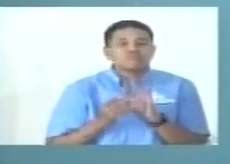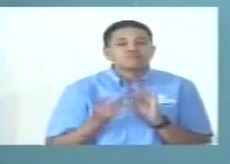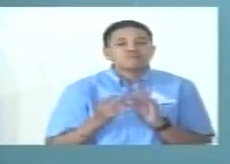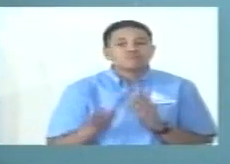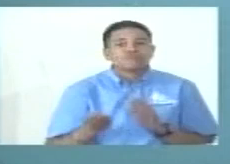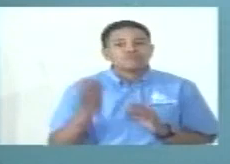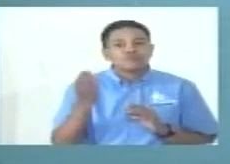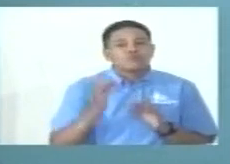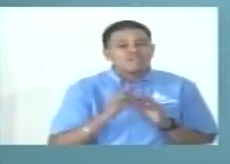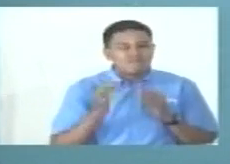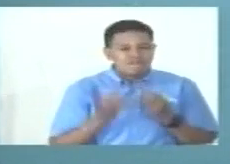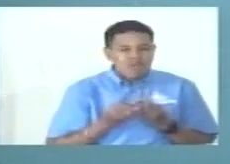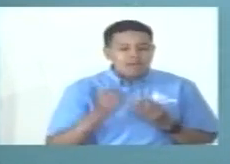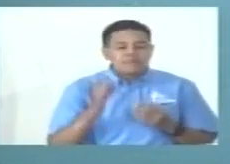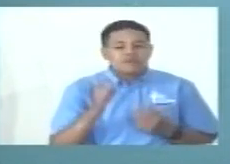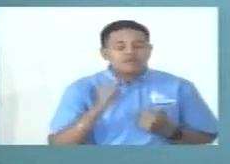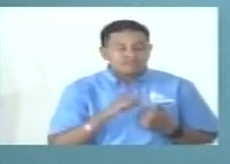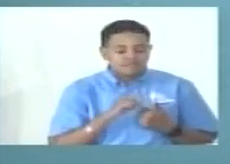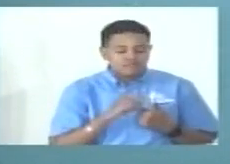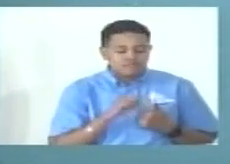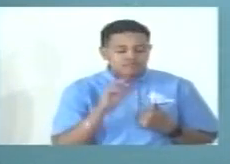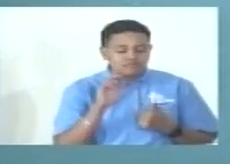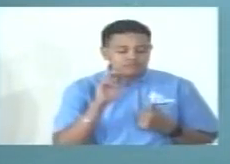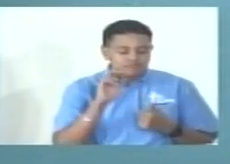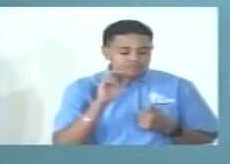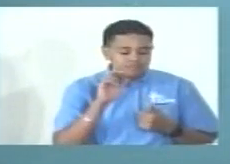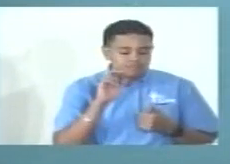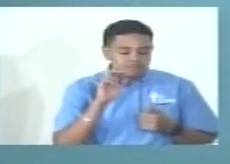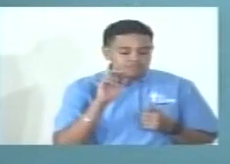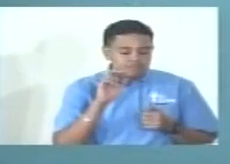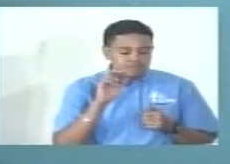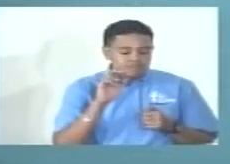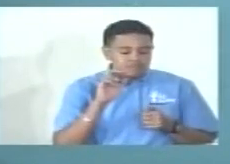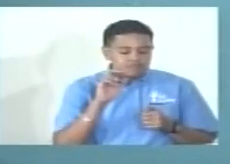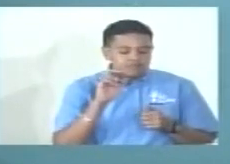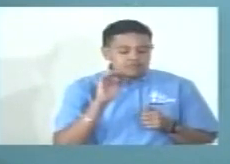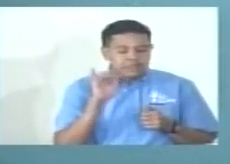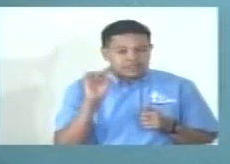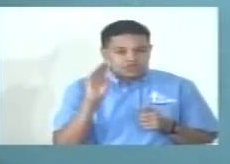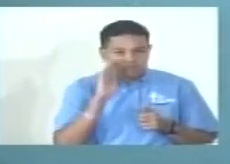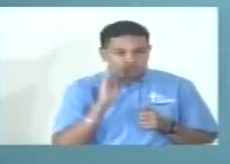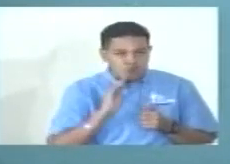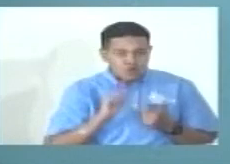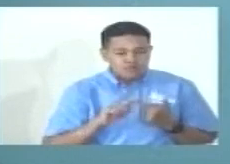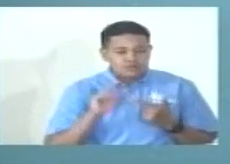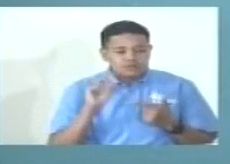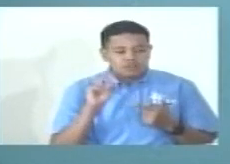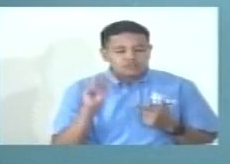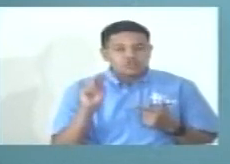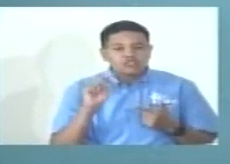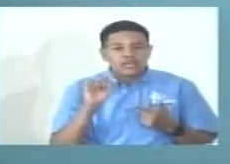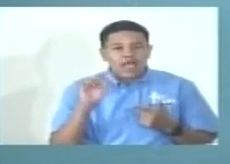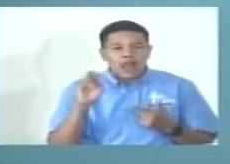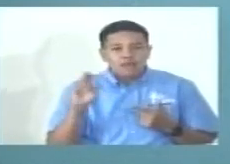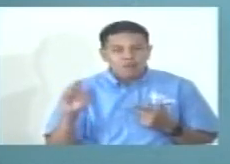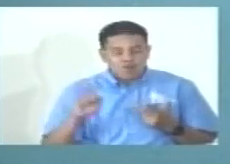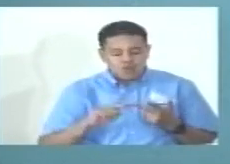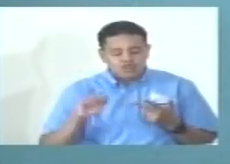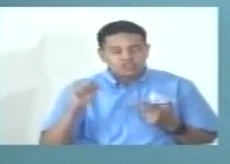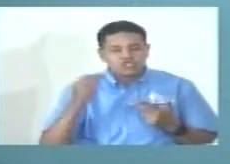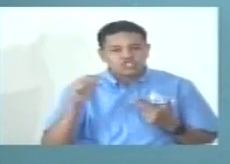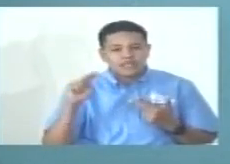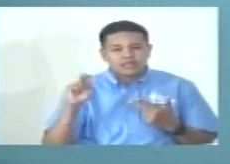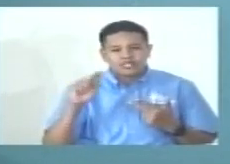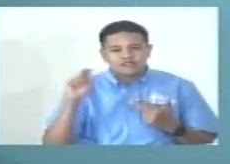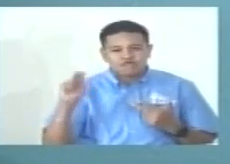the families of persons who we recognized today, and that